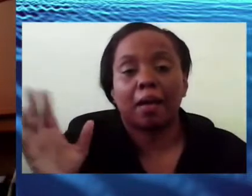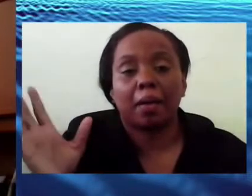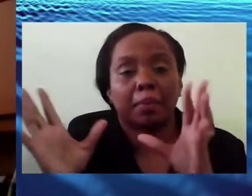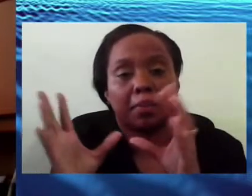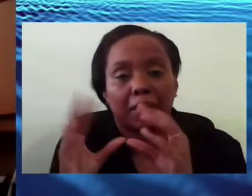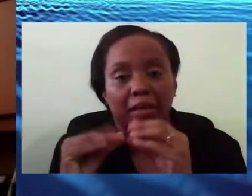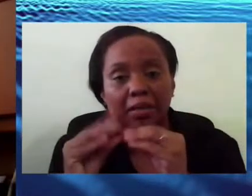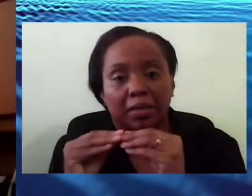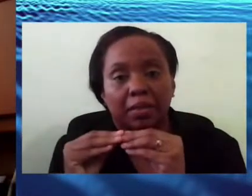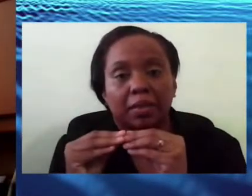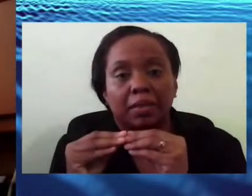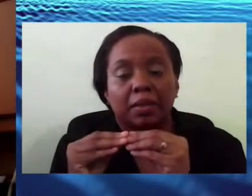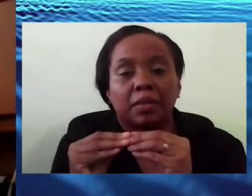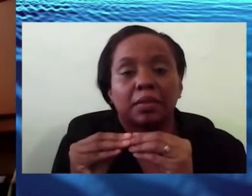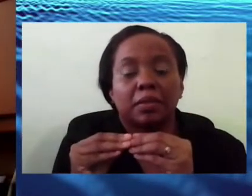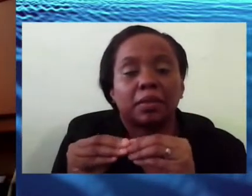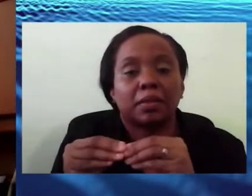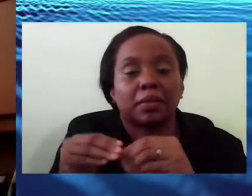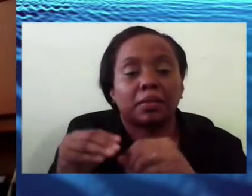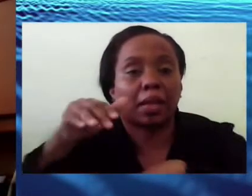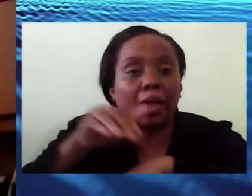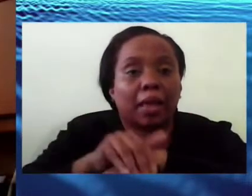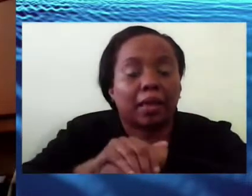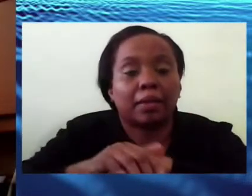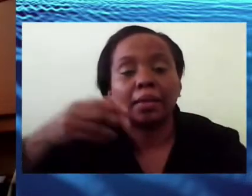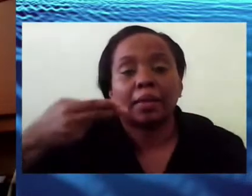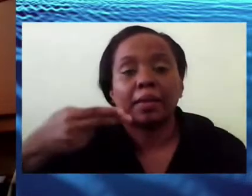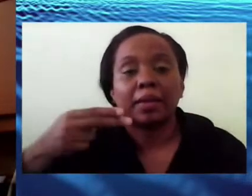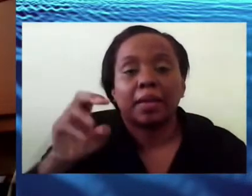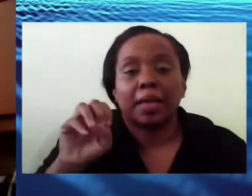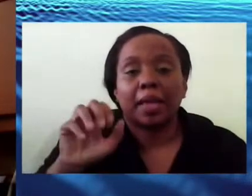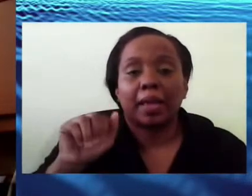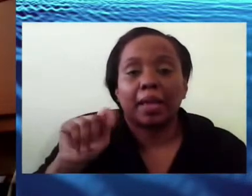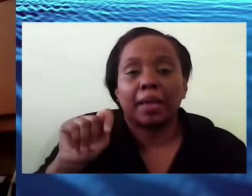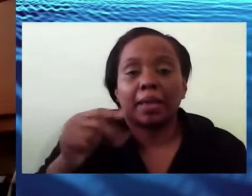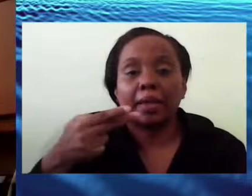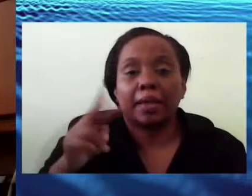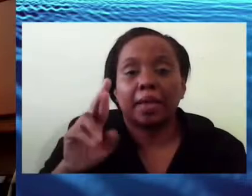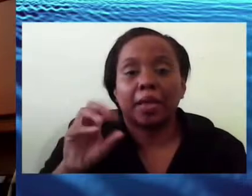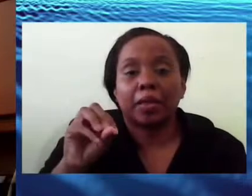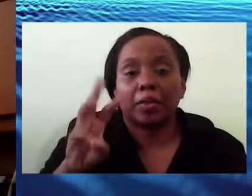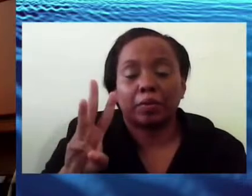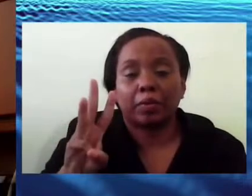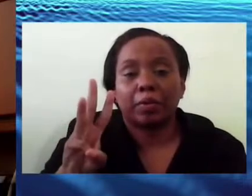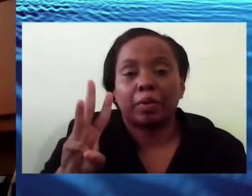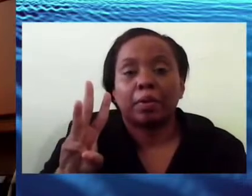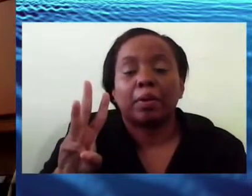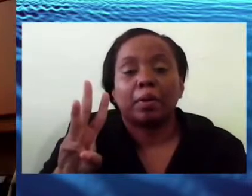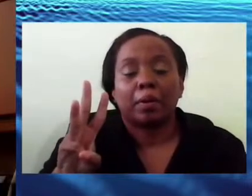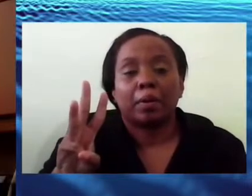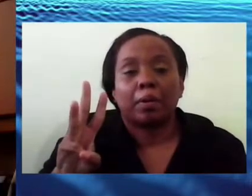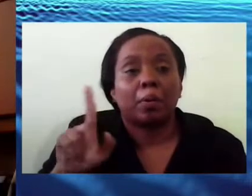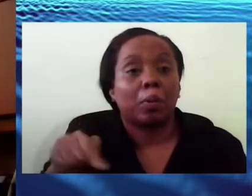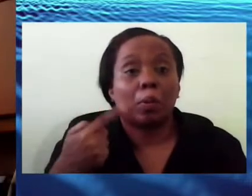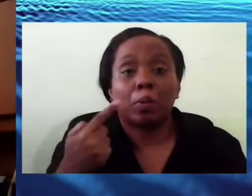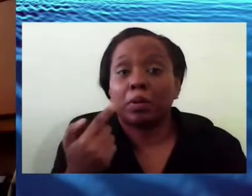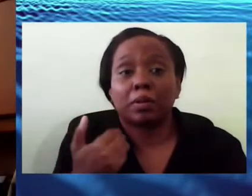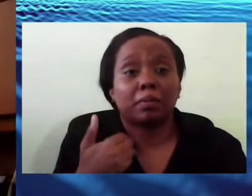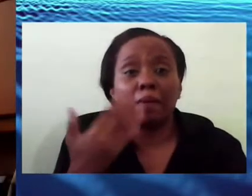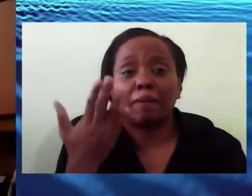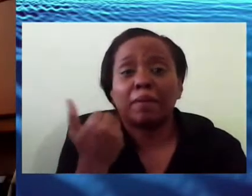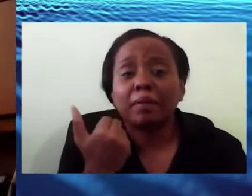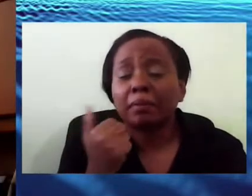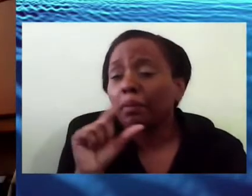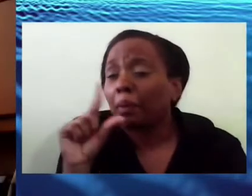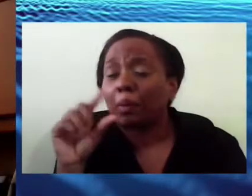that Heathrow International, the leading airport in the world, has seen about 15 to 20% of its normal traffic. And so you would have possibly